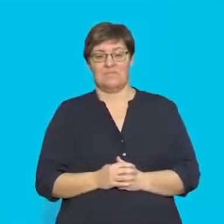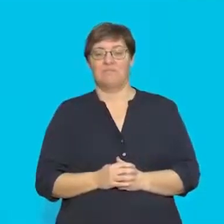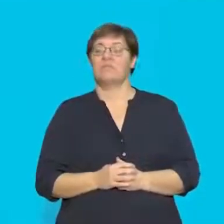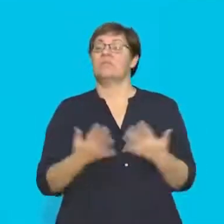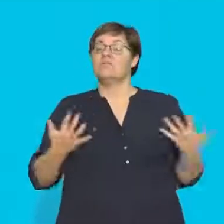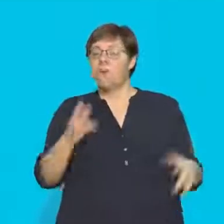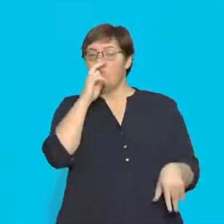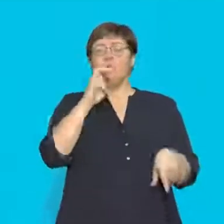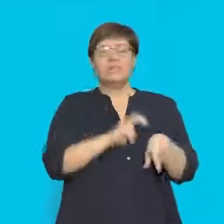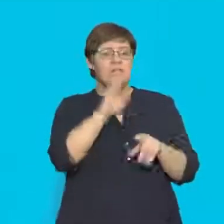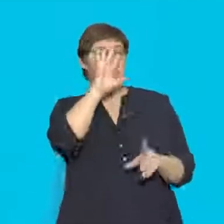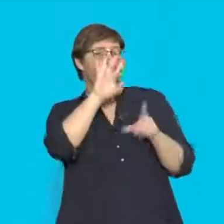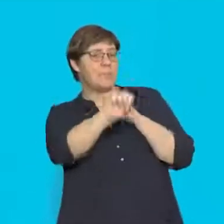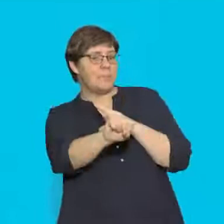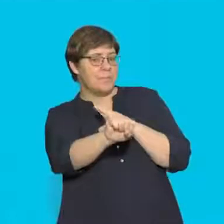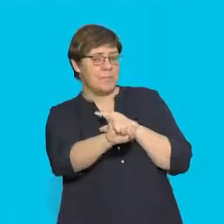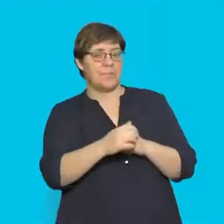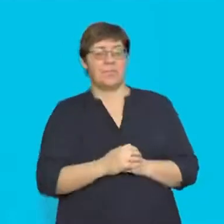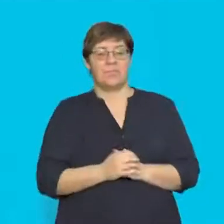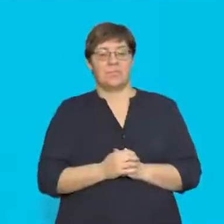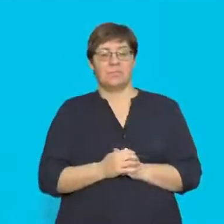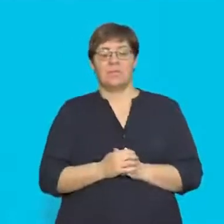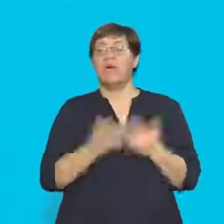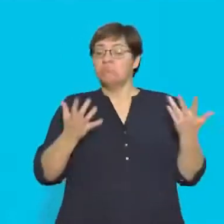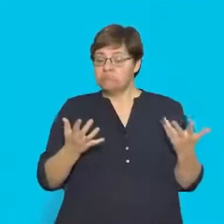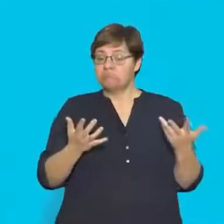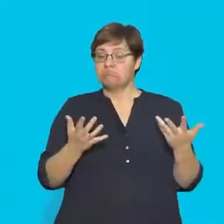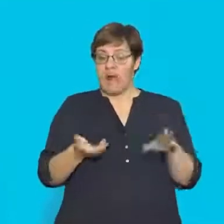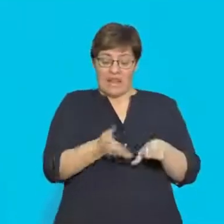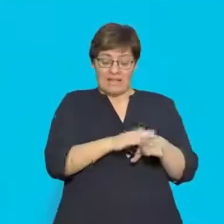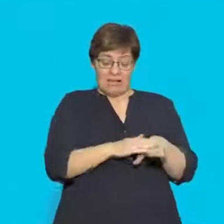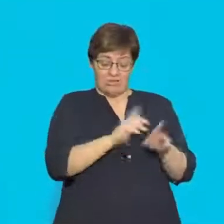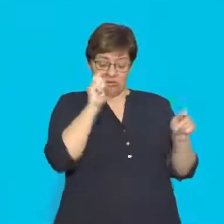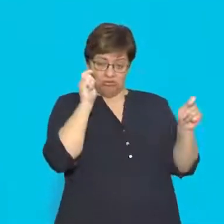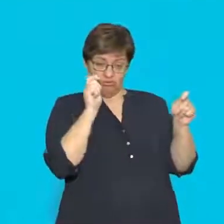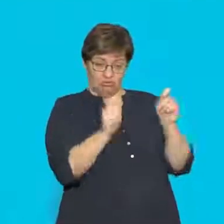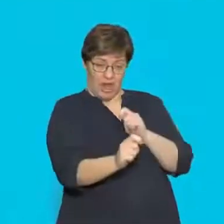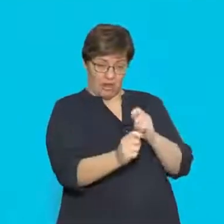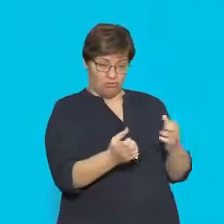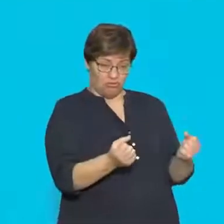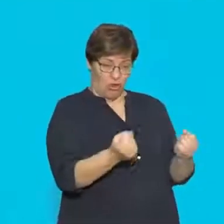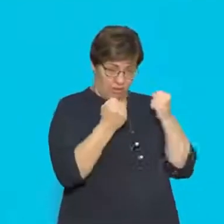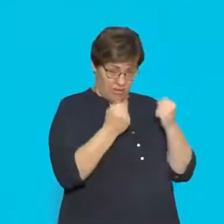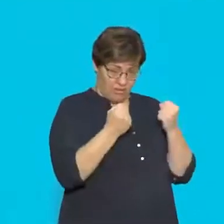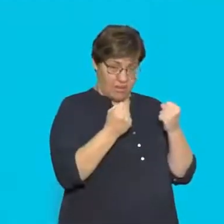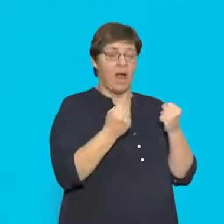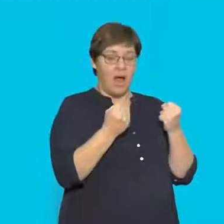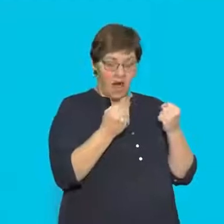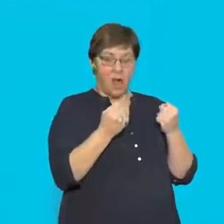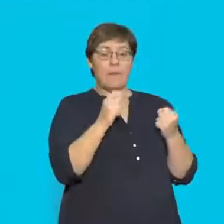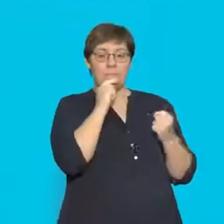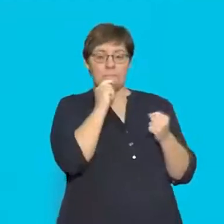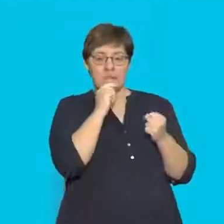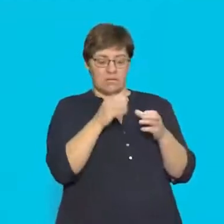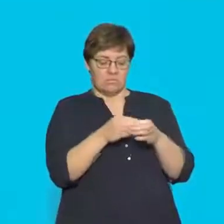direction. So we need to recognize that changing the current strength changes the direction, changes